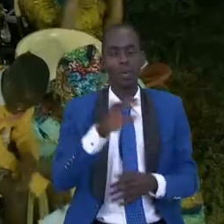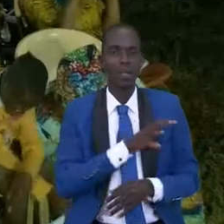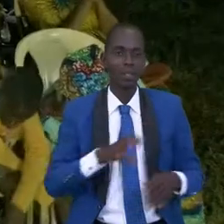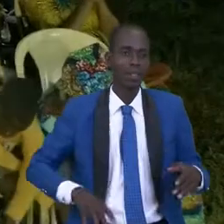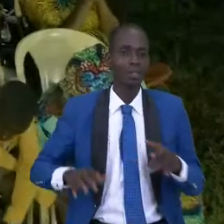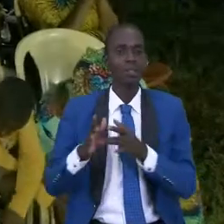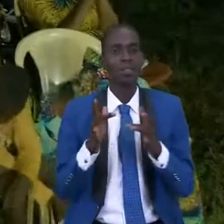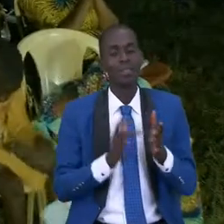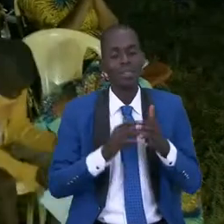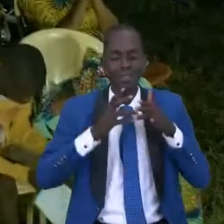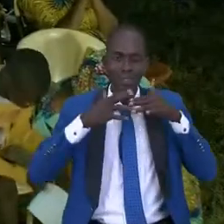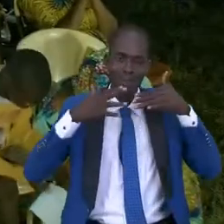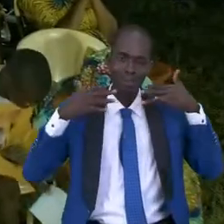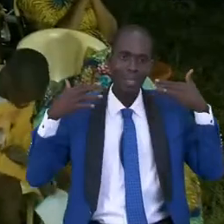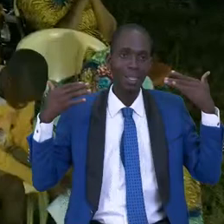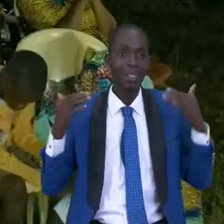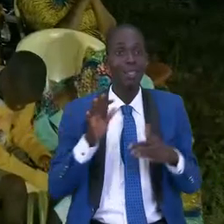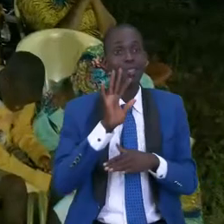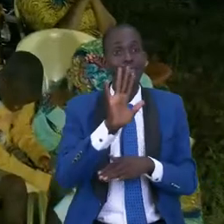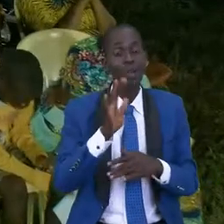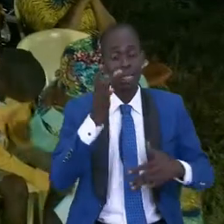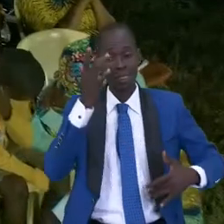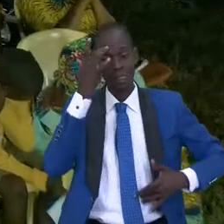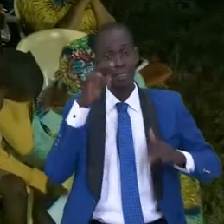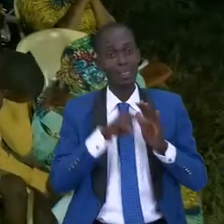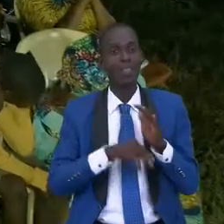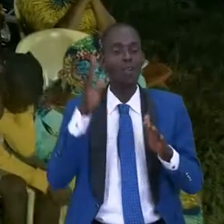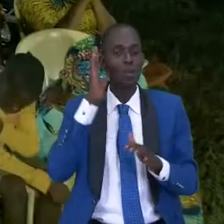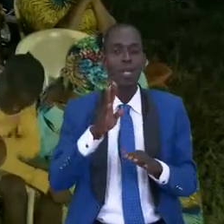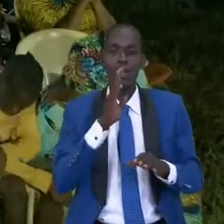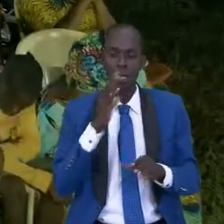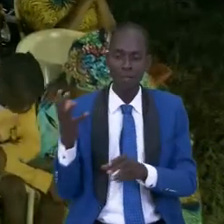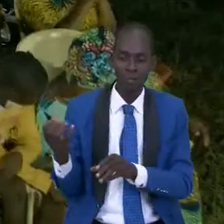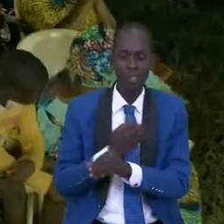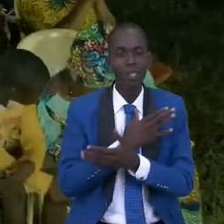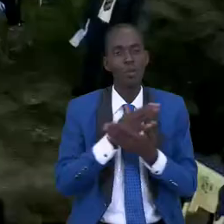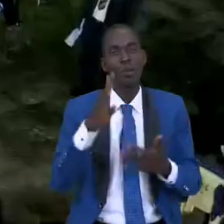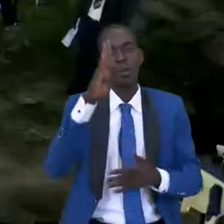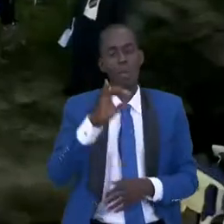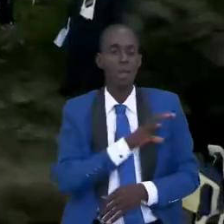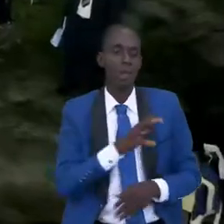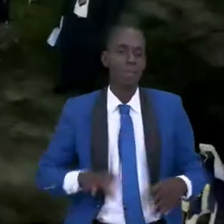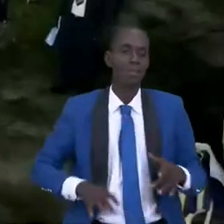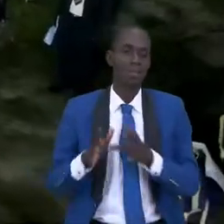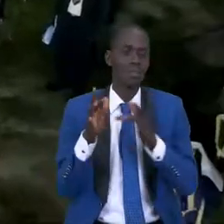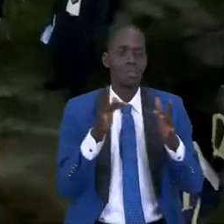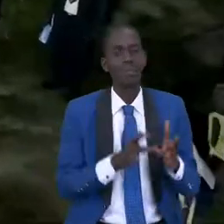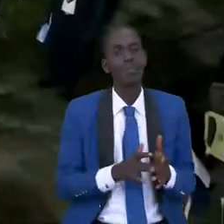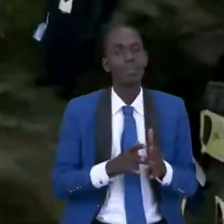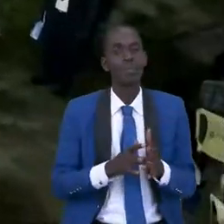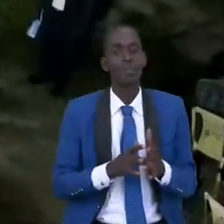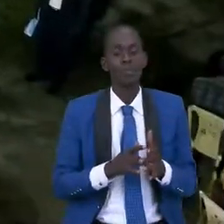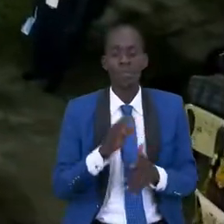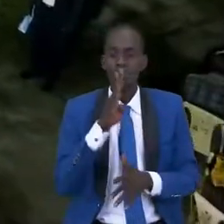Christ. Cheer up, your sickness will be carried away by Jesus Christ. Be